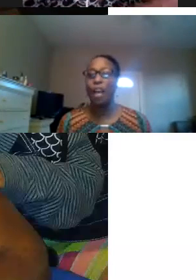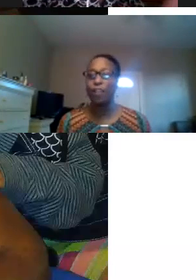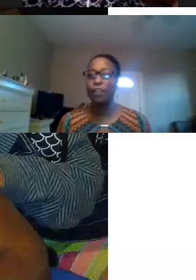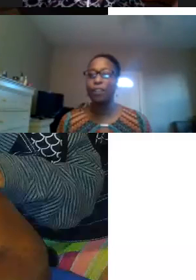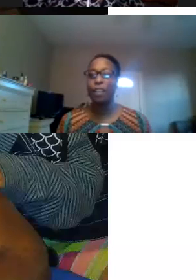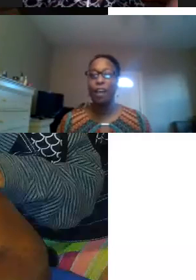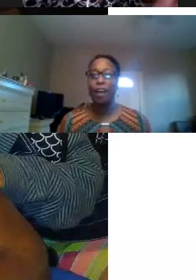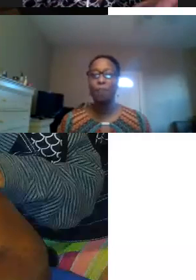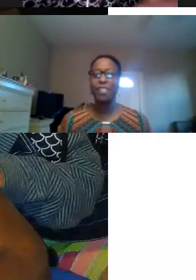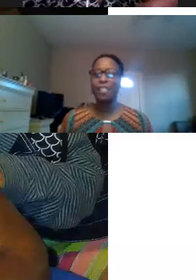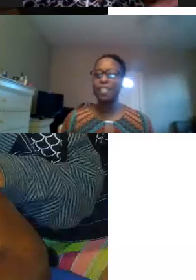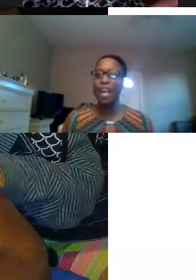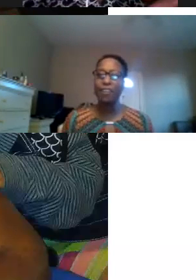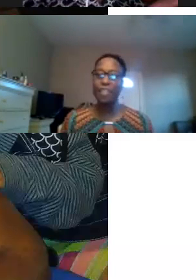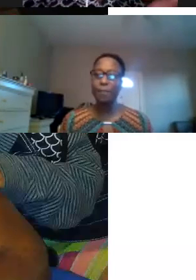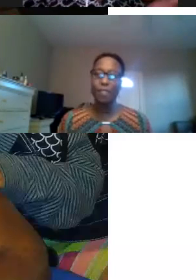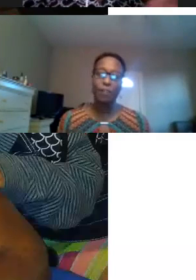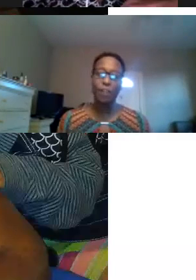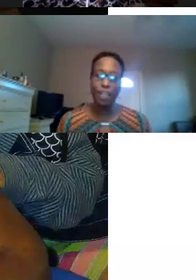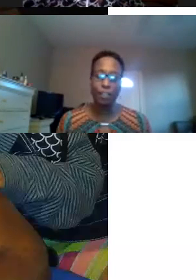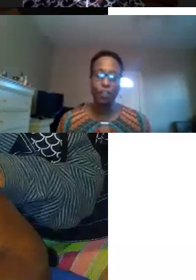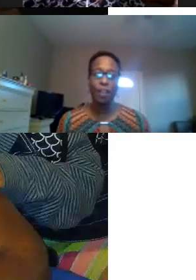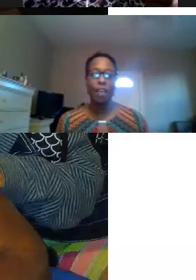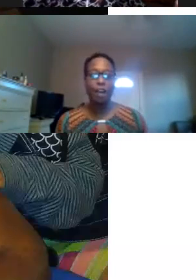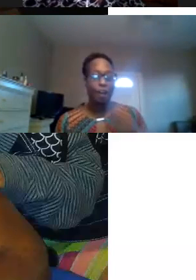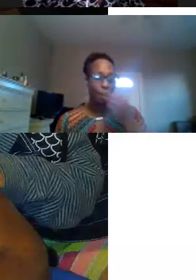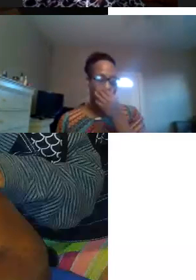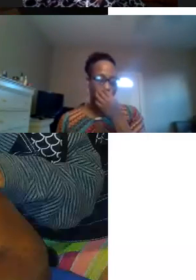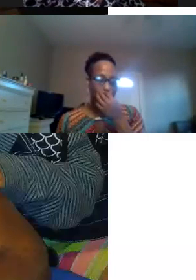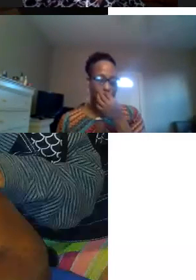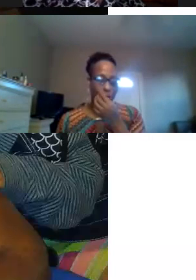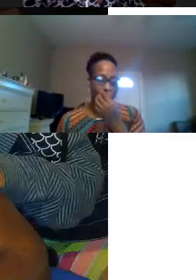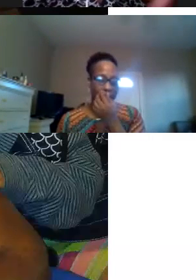to the doctor because as a child, like that was never an issue.